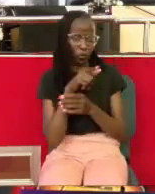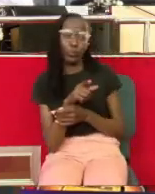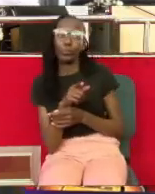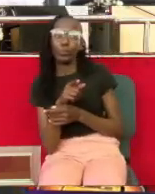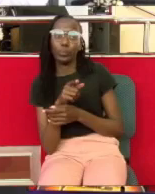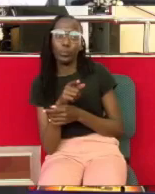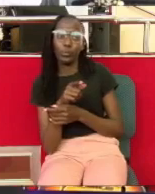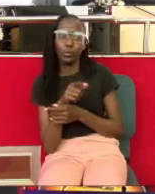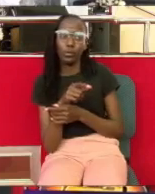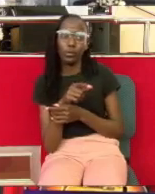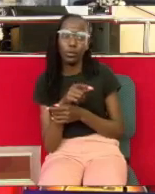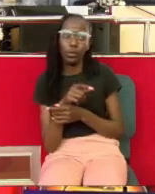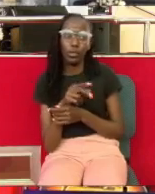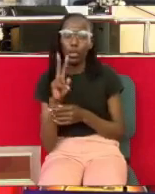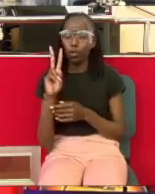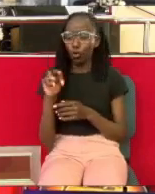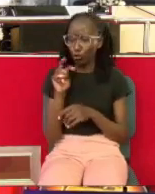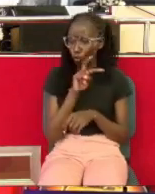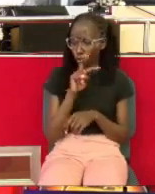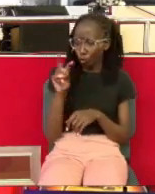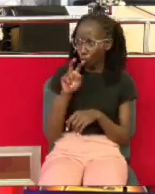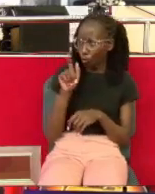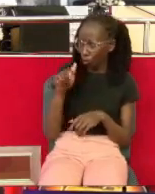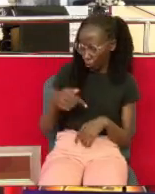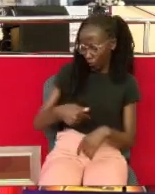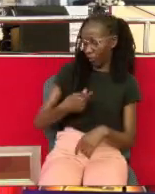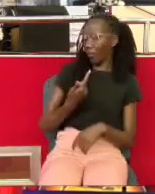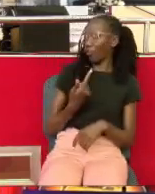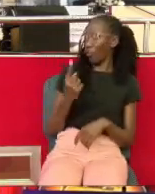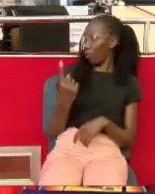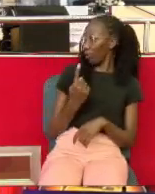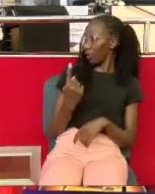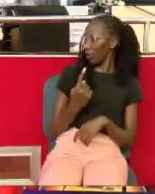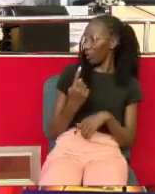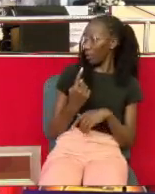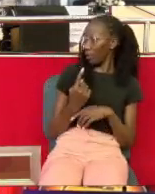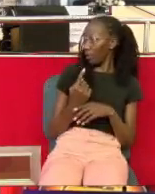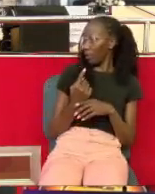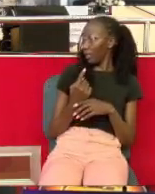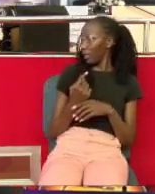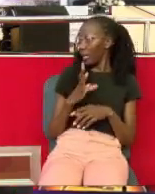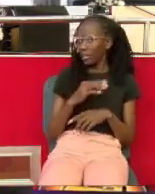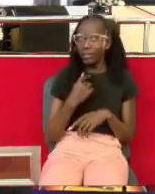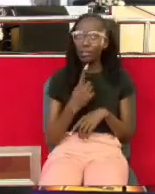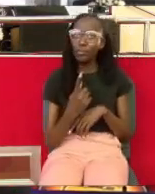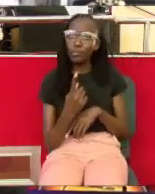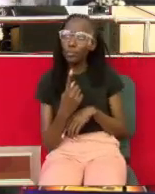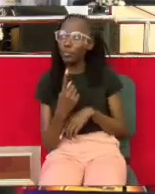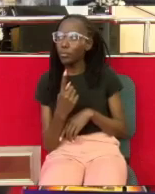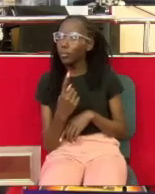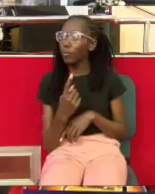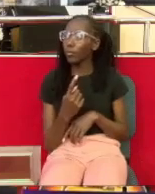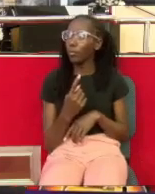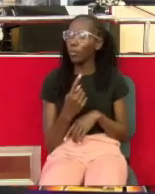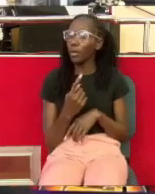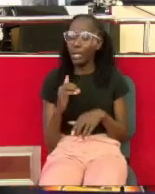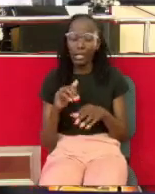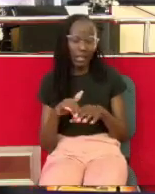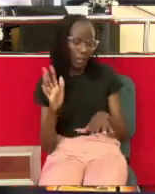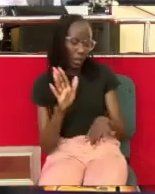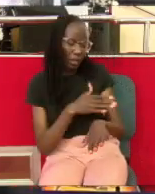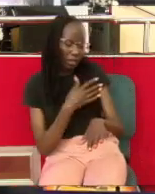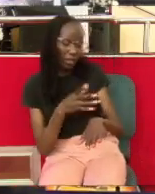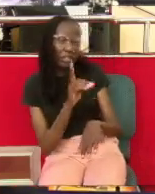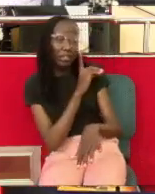get to look at your adversaries and say like David and all the other authors of the book of Psalms,